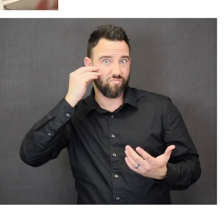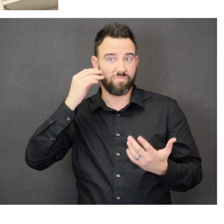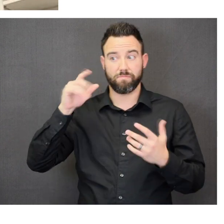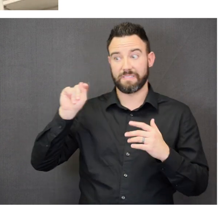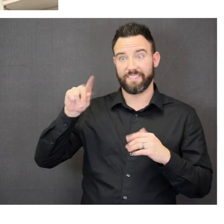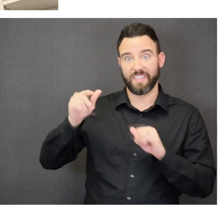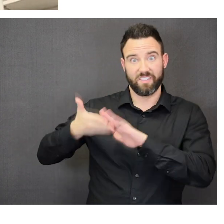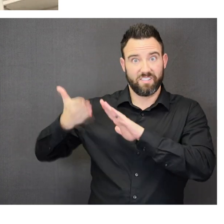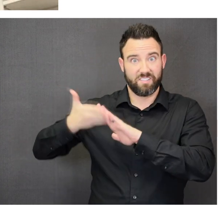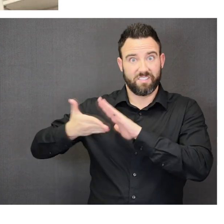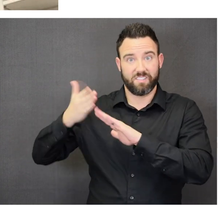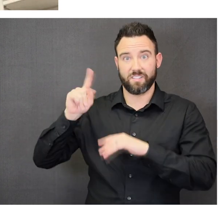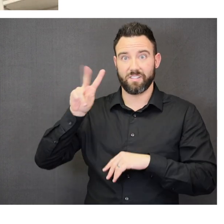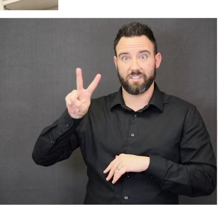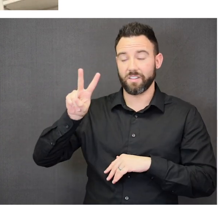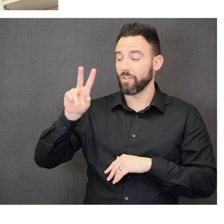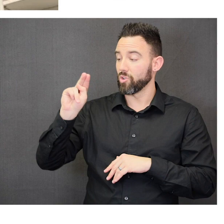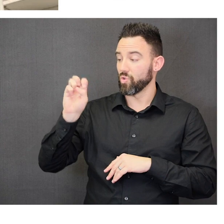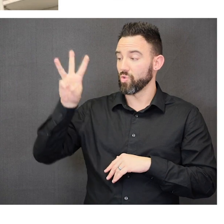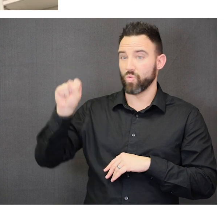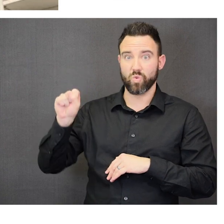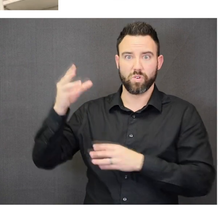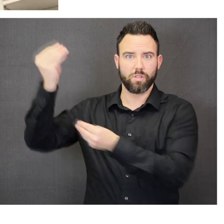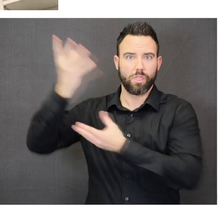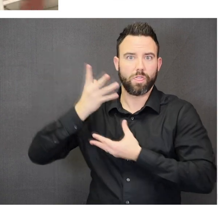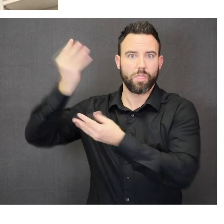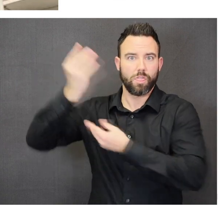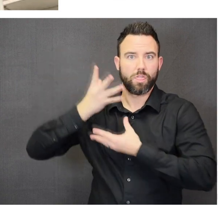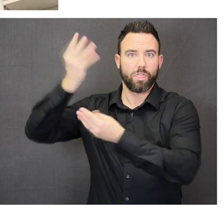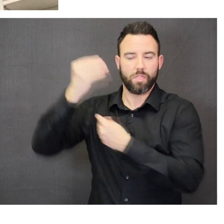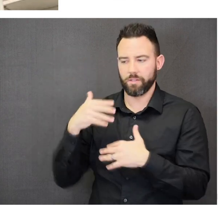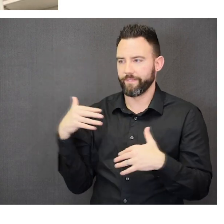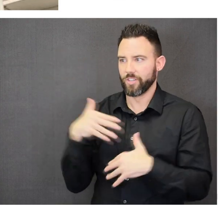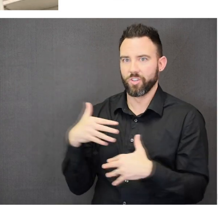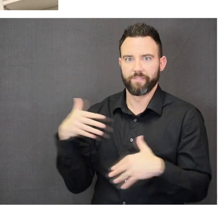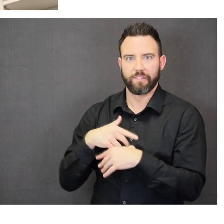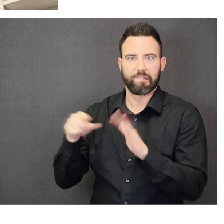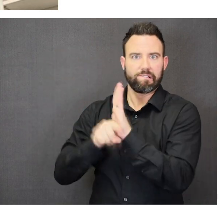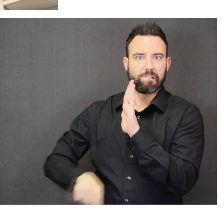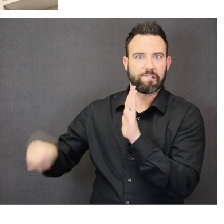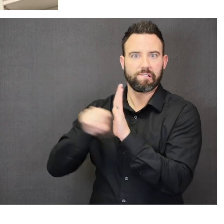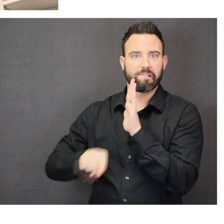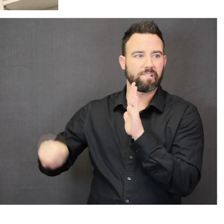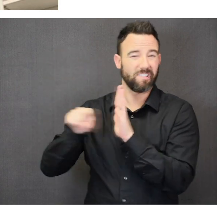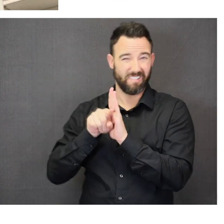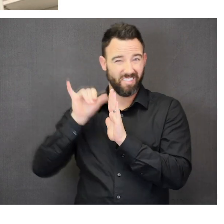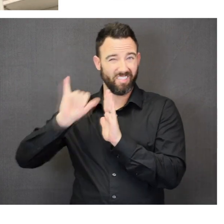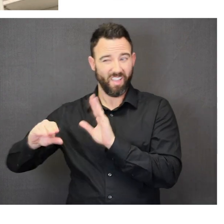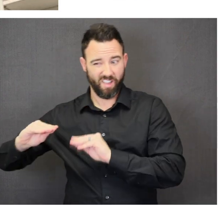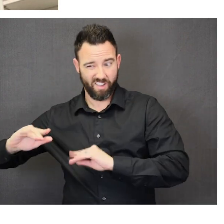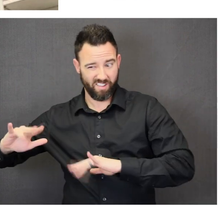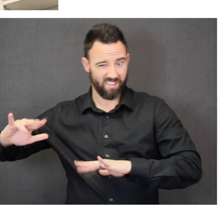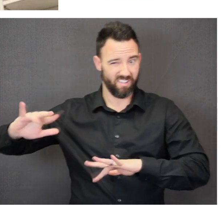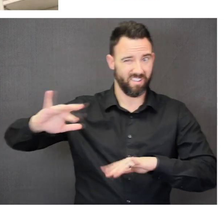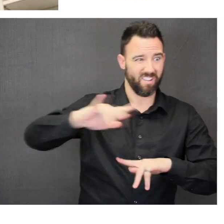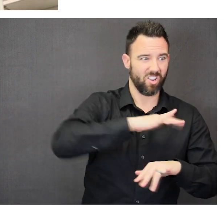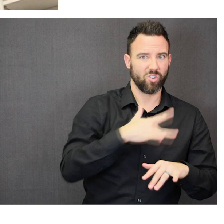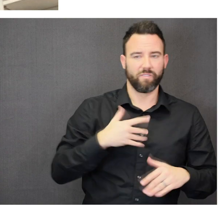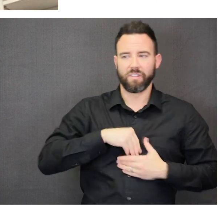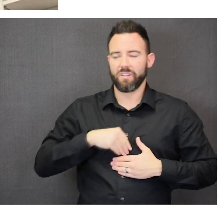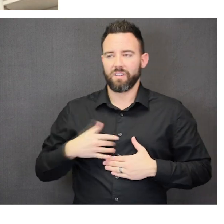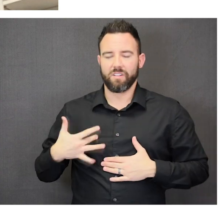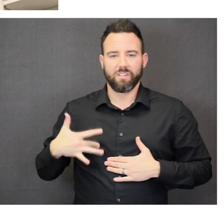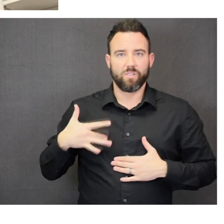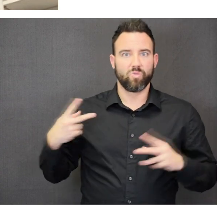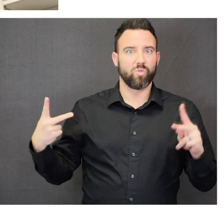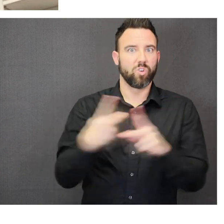actually creates more of a sense of anxiety in the home. Is that influencing dysregulation? Are there